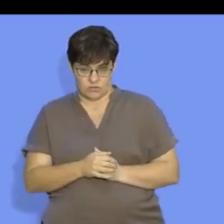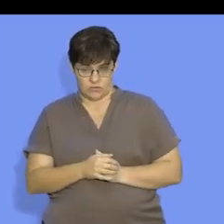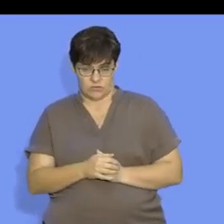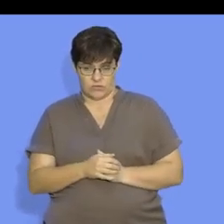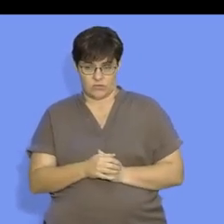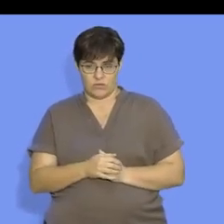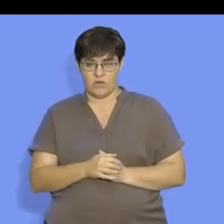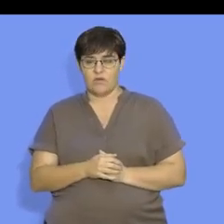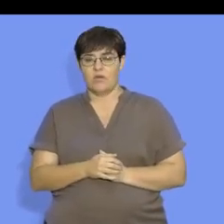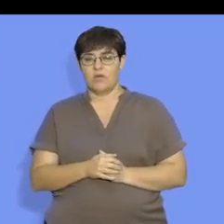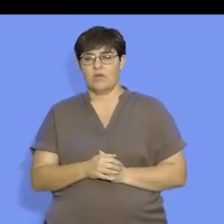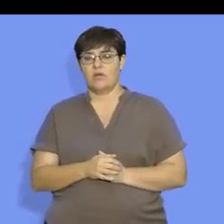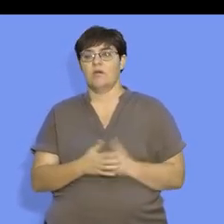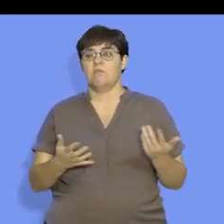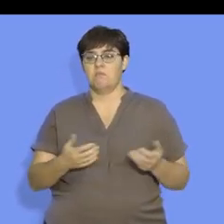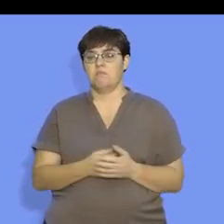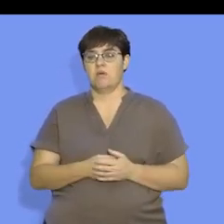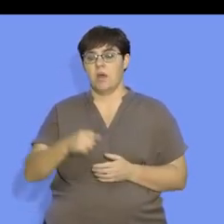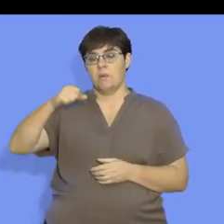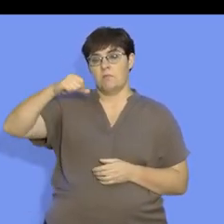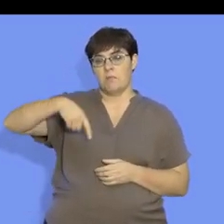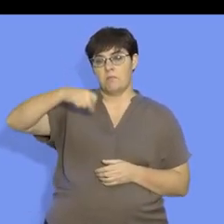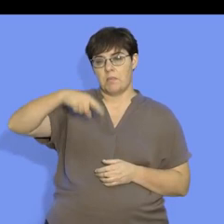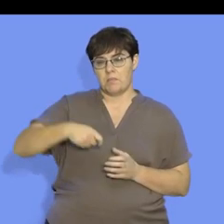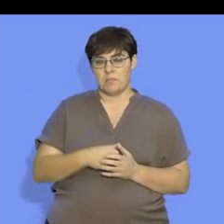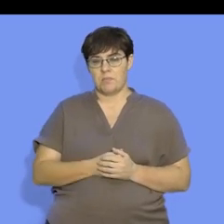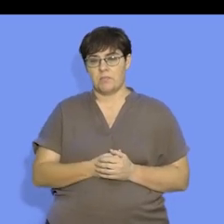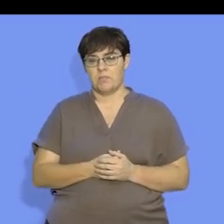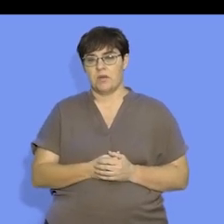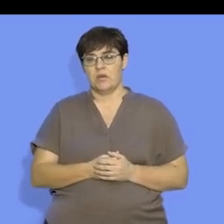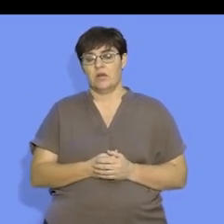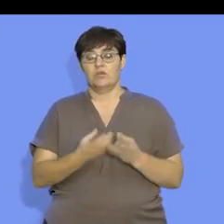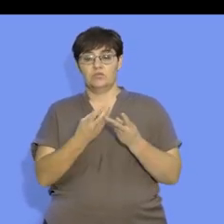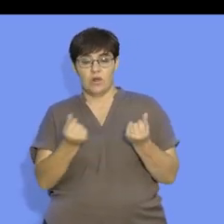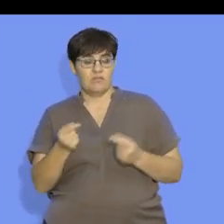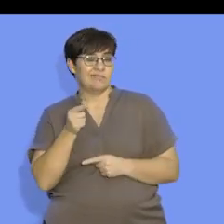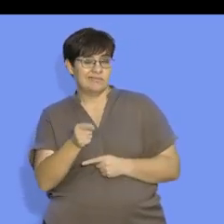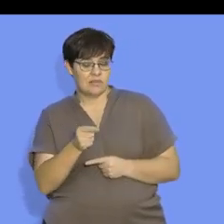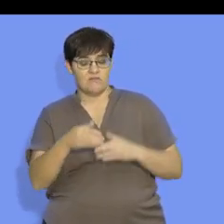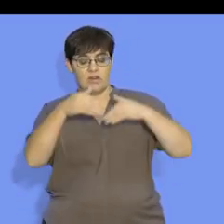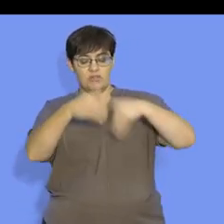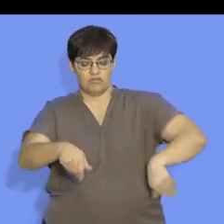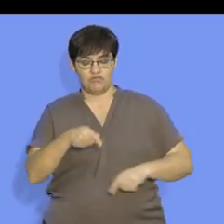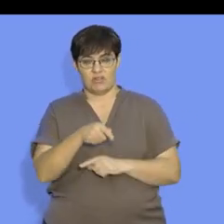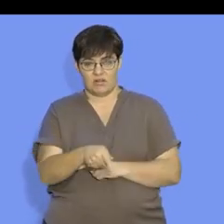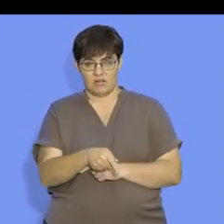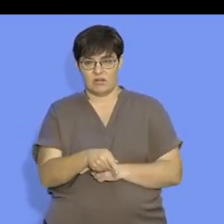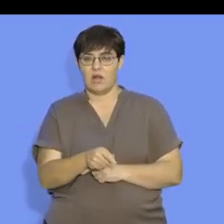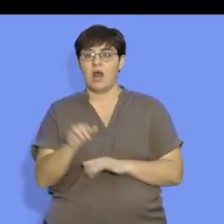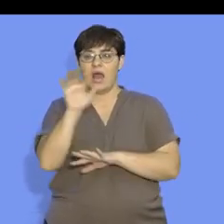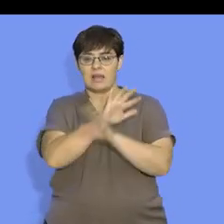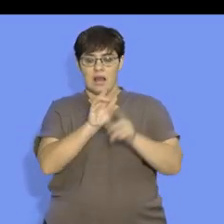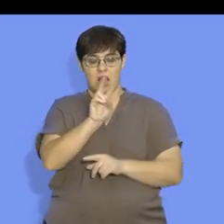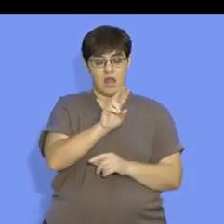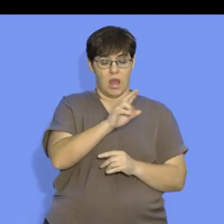we add a few drops of bromothymol blue to a solution that is at a neutral